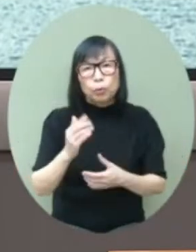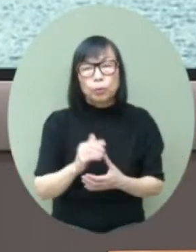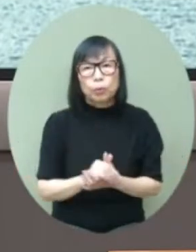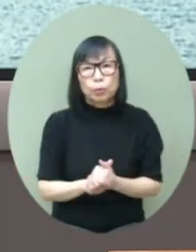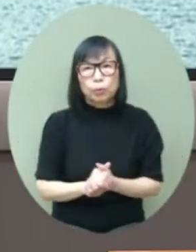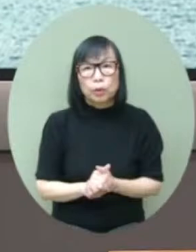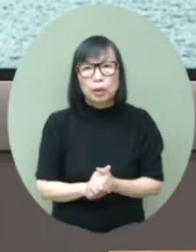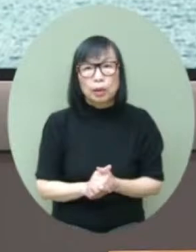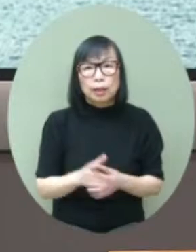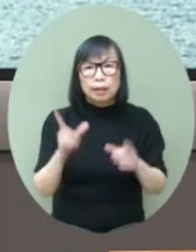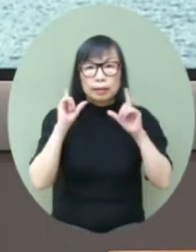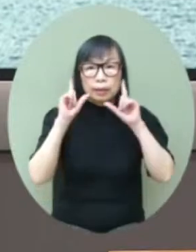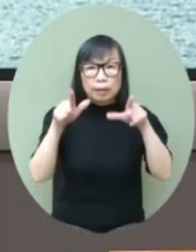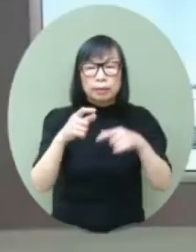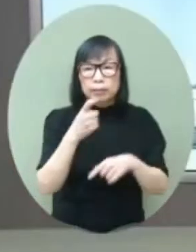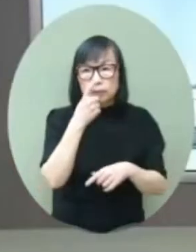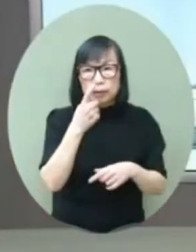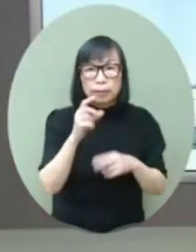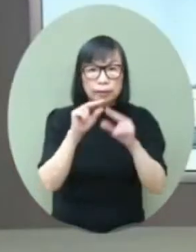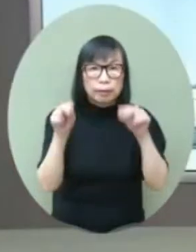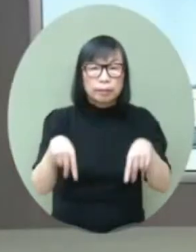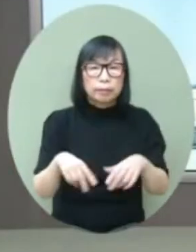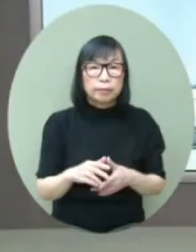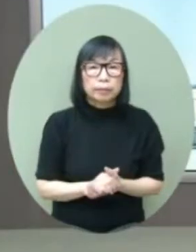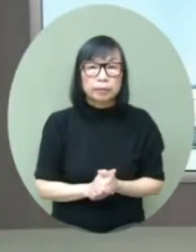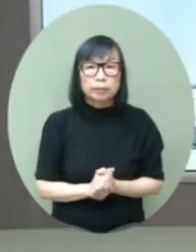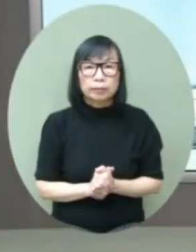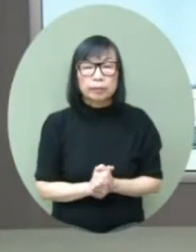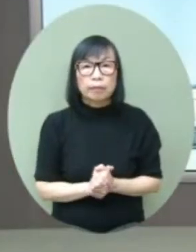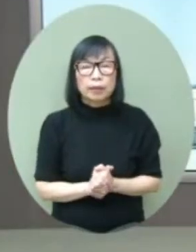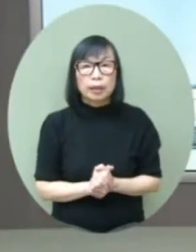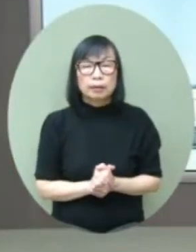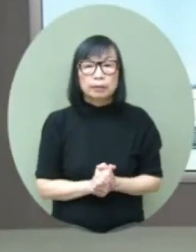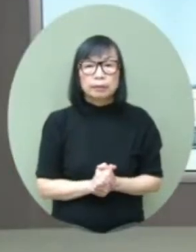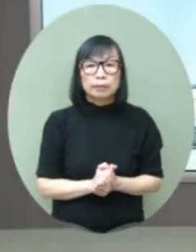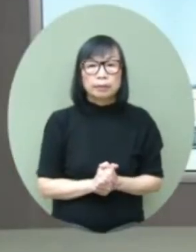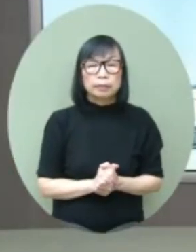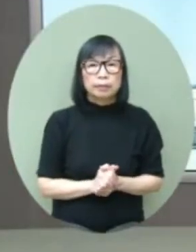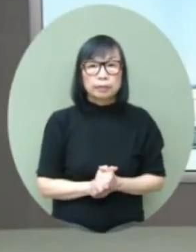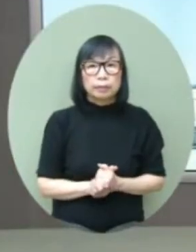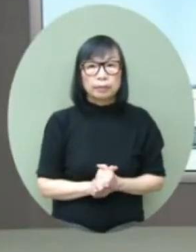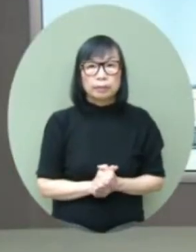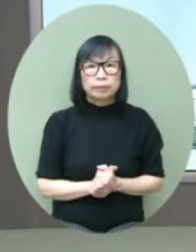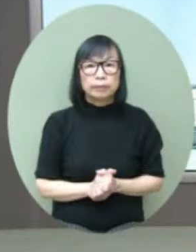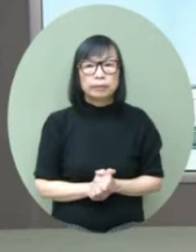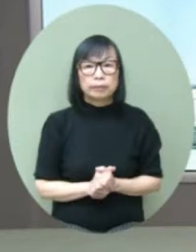results before we take any further action. An English question, the lady in white, please.